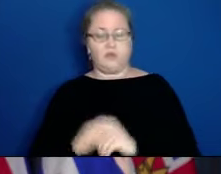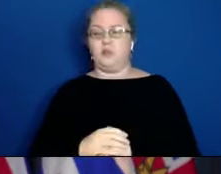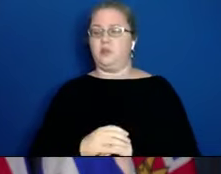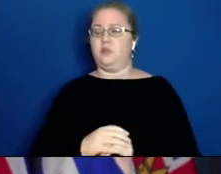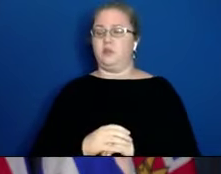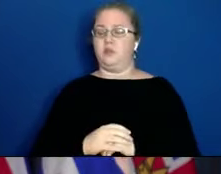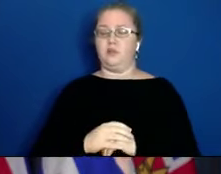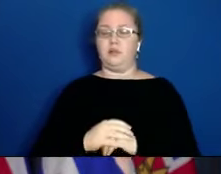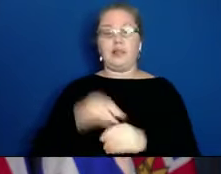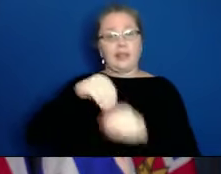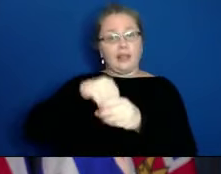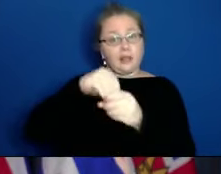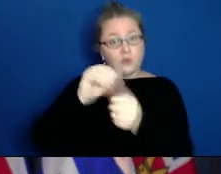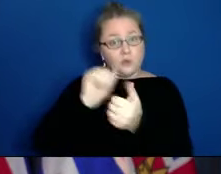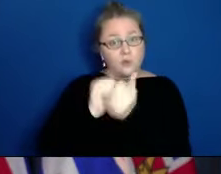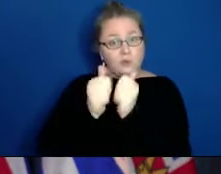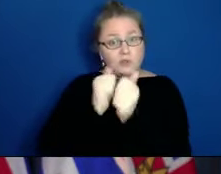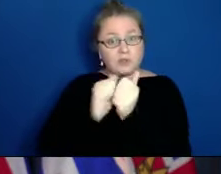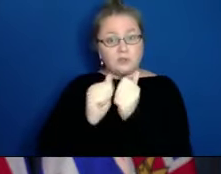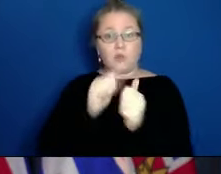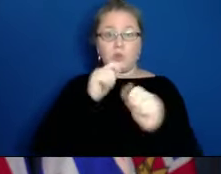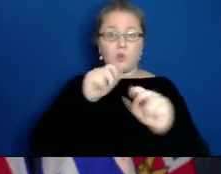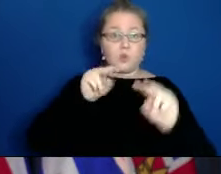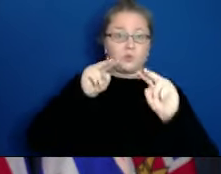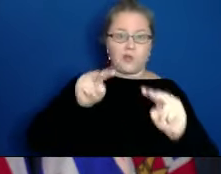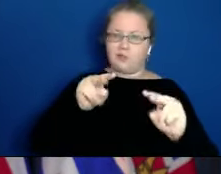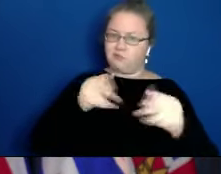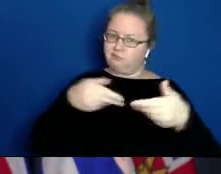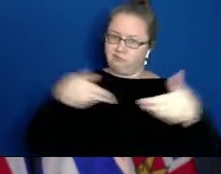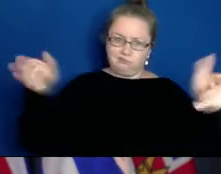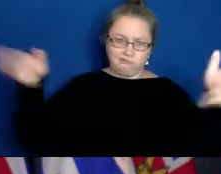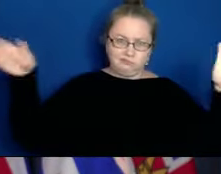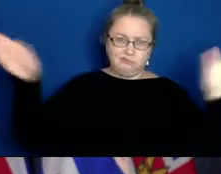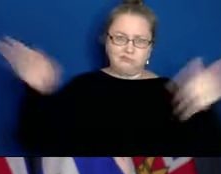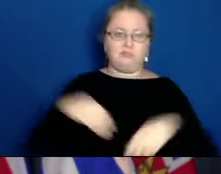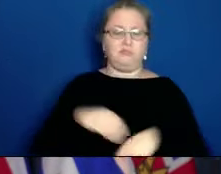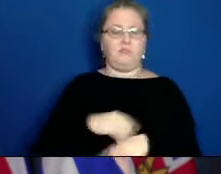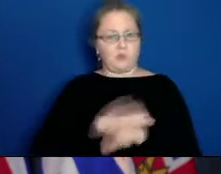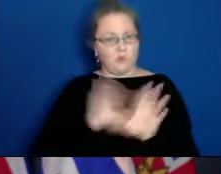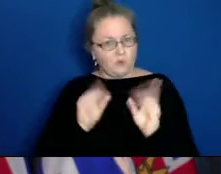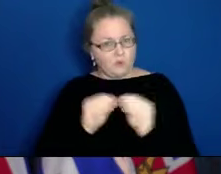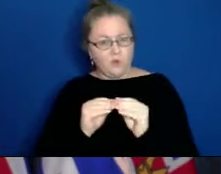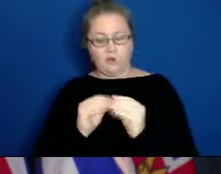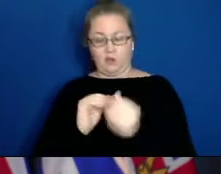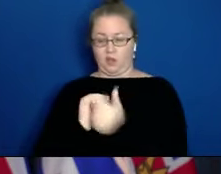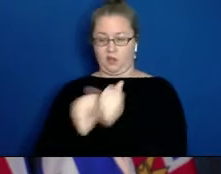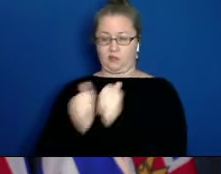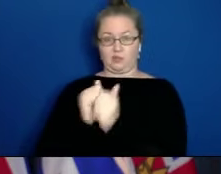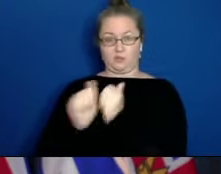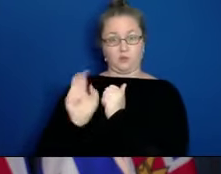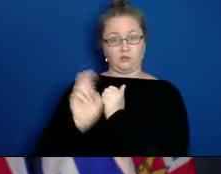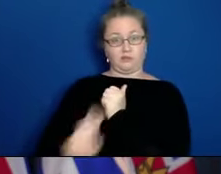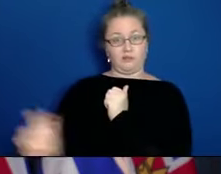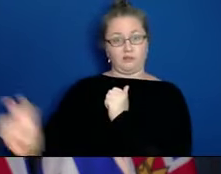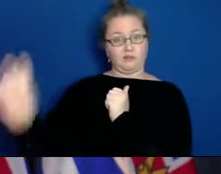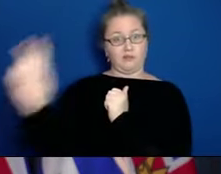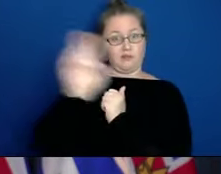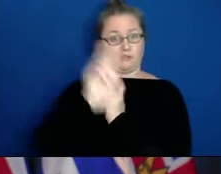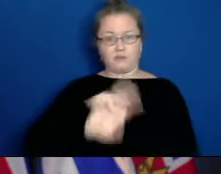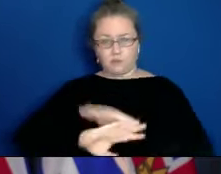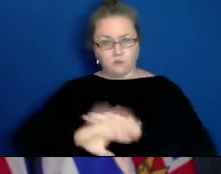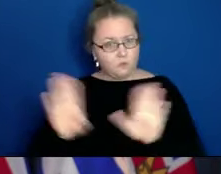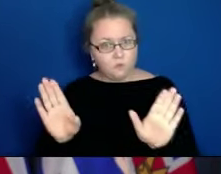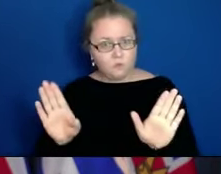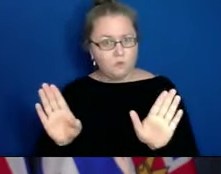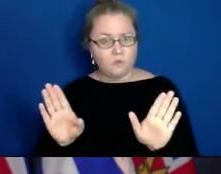no spectators at indoor sports events, and that there be no travel outside of your local community for sports-related activities, and that the effort of